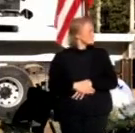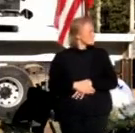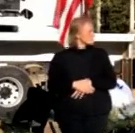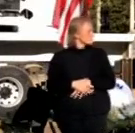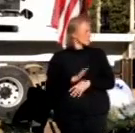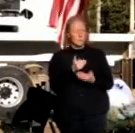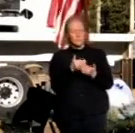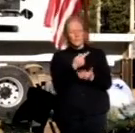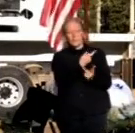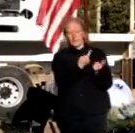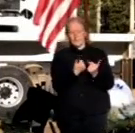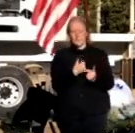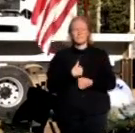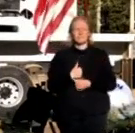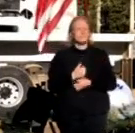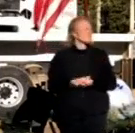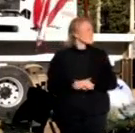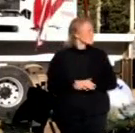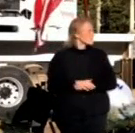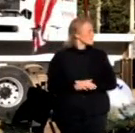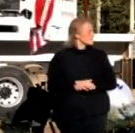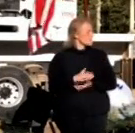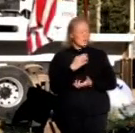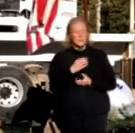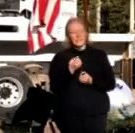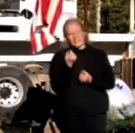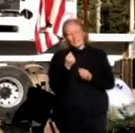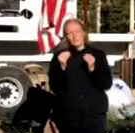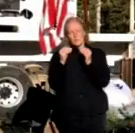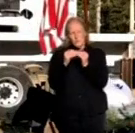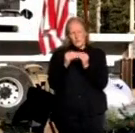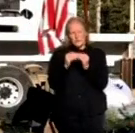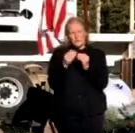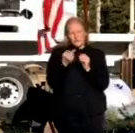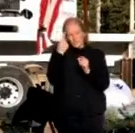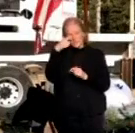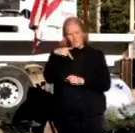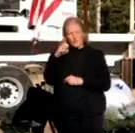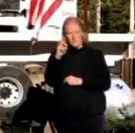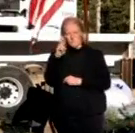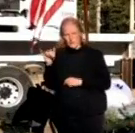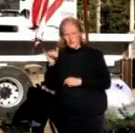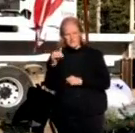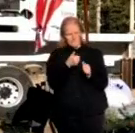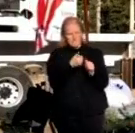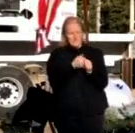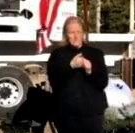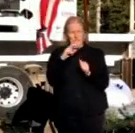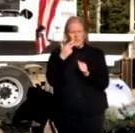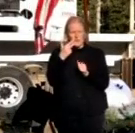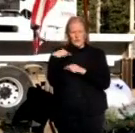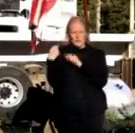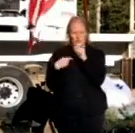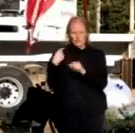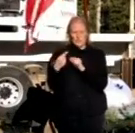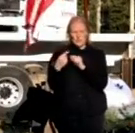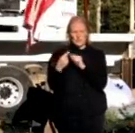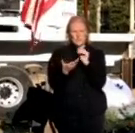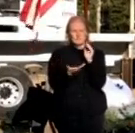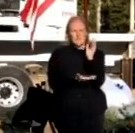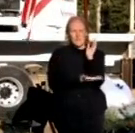Before I have them come up, I just wanted to give a little more introduction for Perry. Perry's a third-generation logger and has